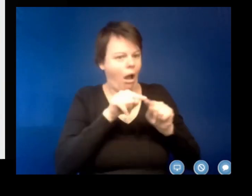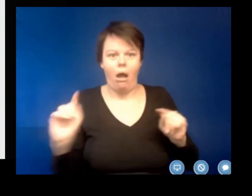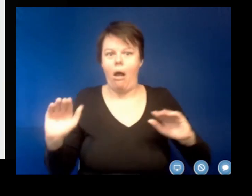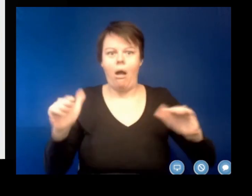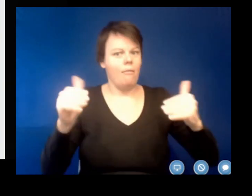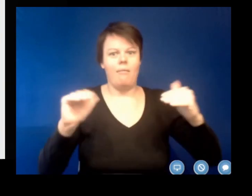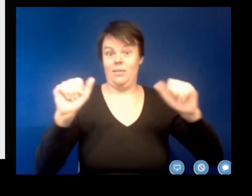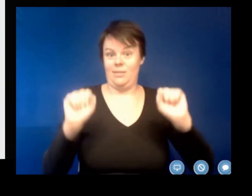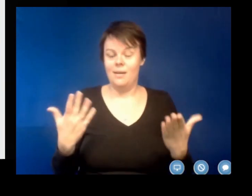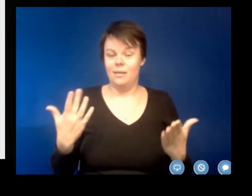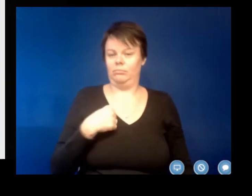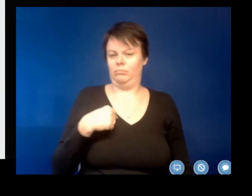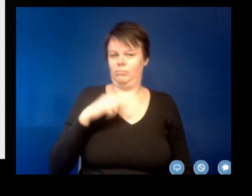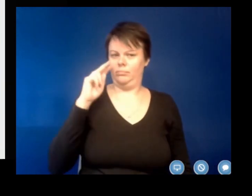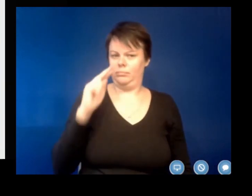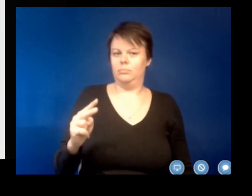Next aspect,